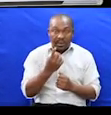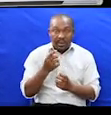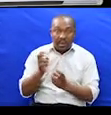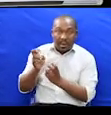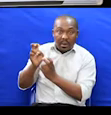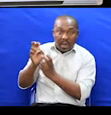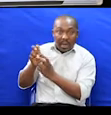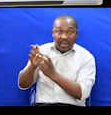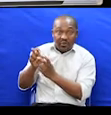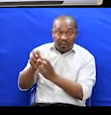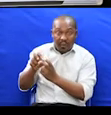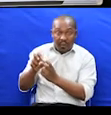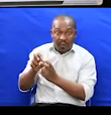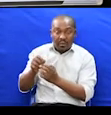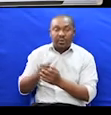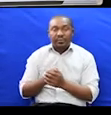electron,